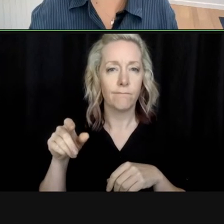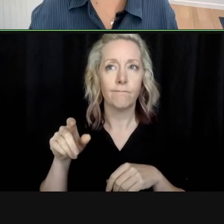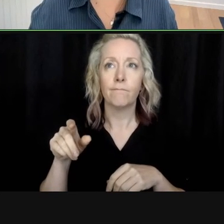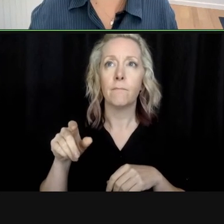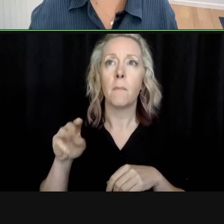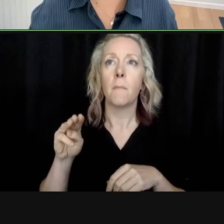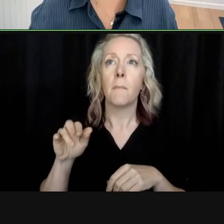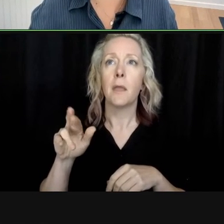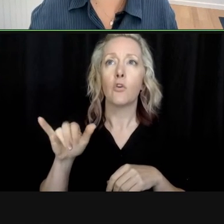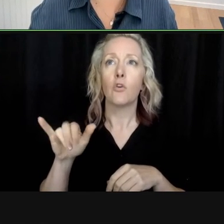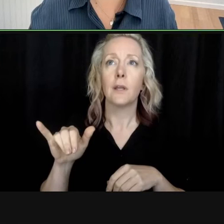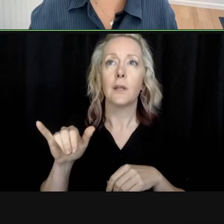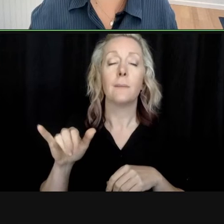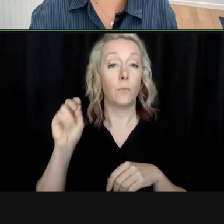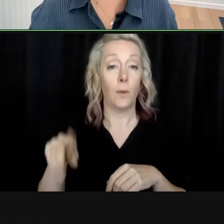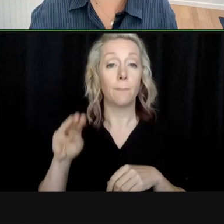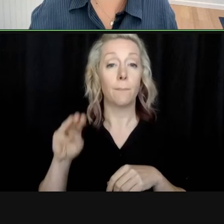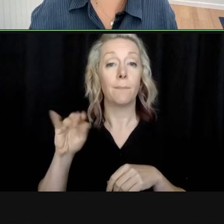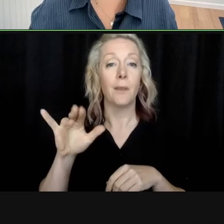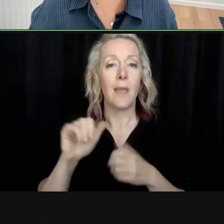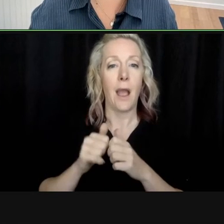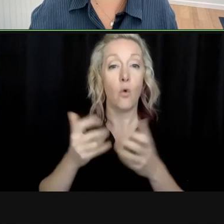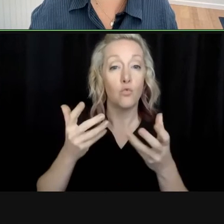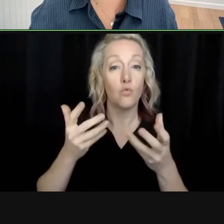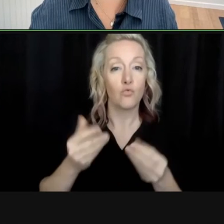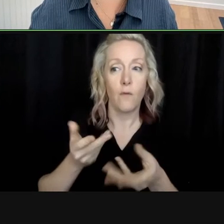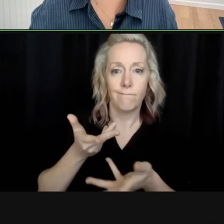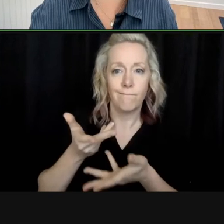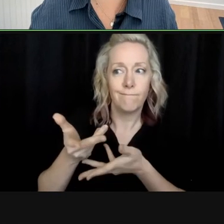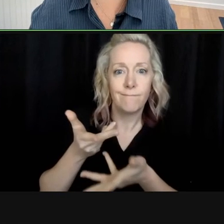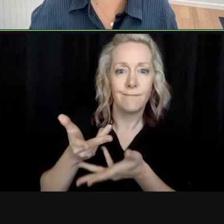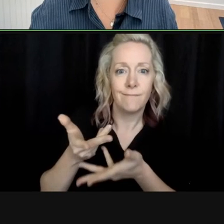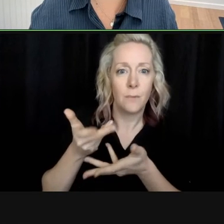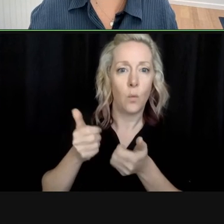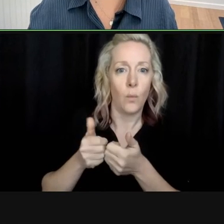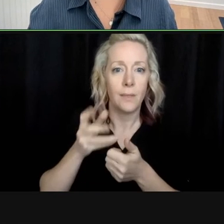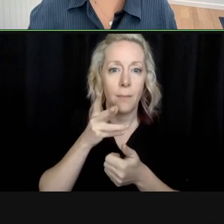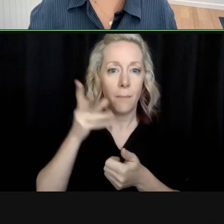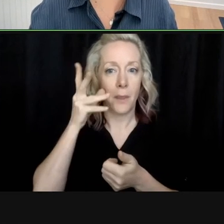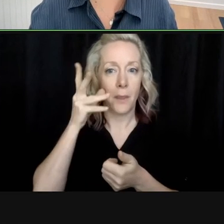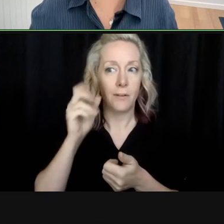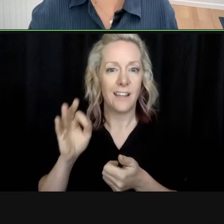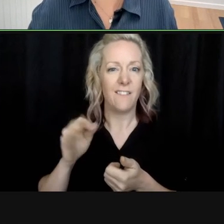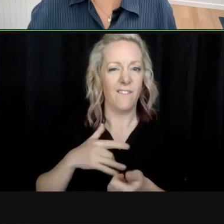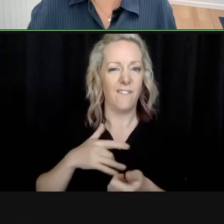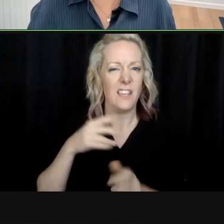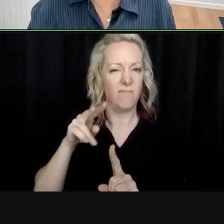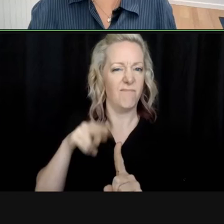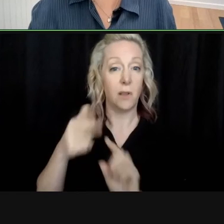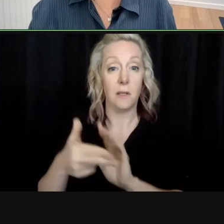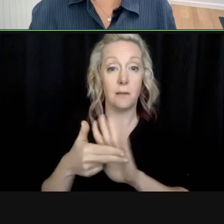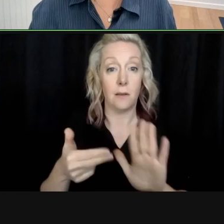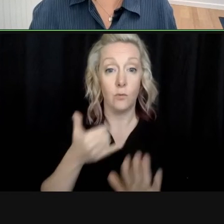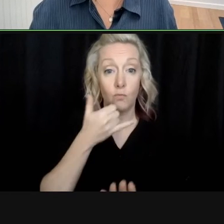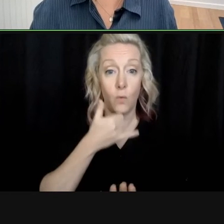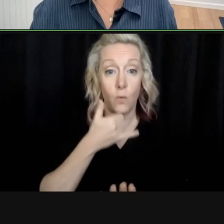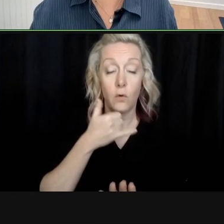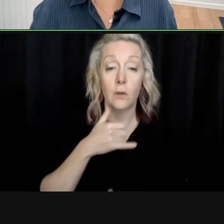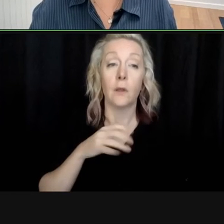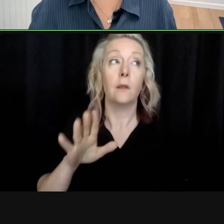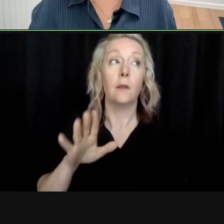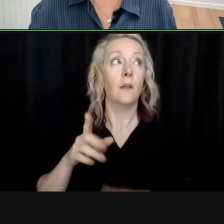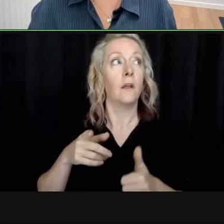Mary, delicately talking to the family when you feel their child might have been inaccurately diagnosed. So one thing is, I guess, just making sure you have